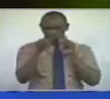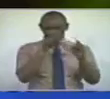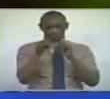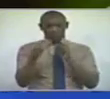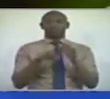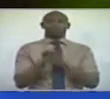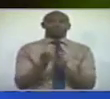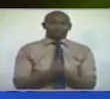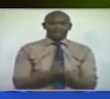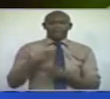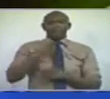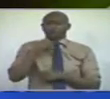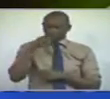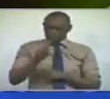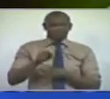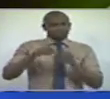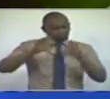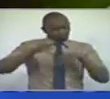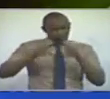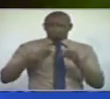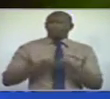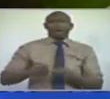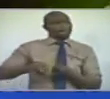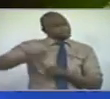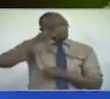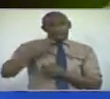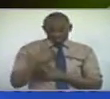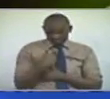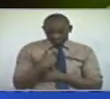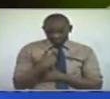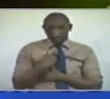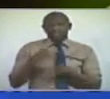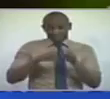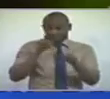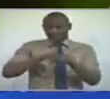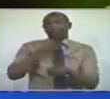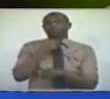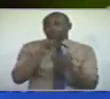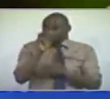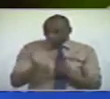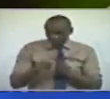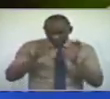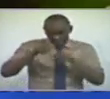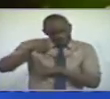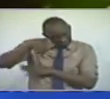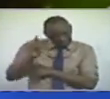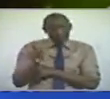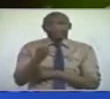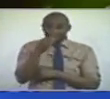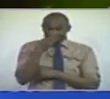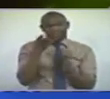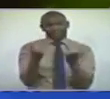We want to see increment in production and productivity. And at the same time, we want to see the farmer that is